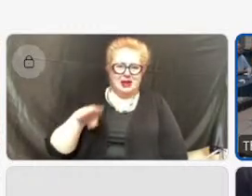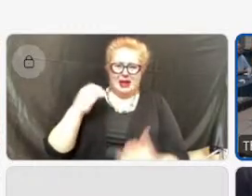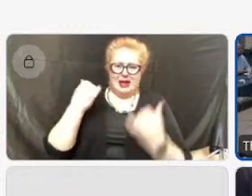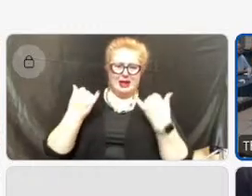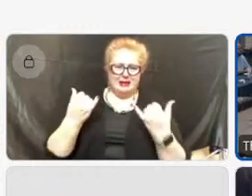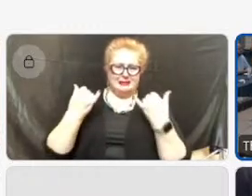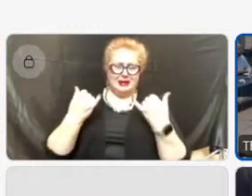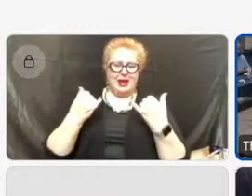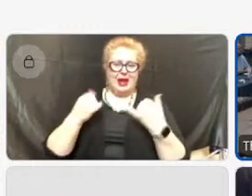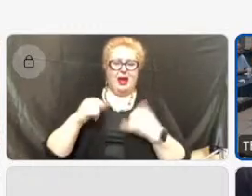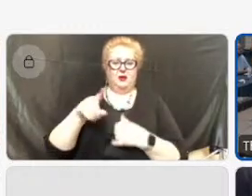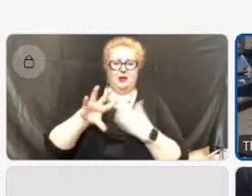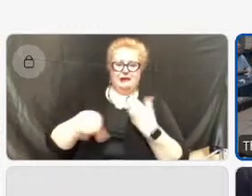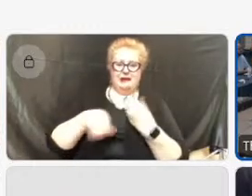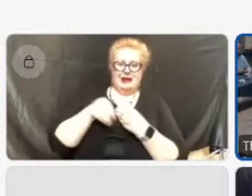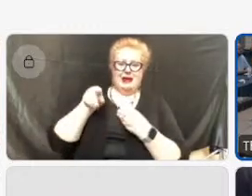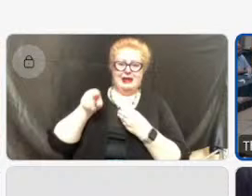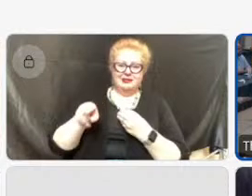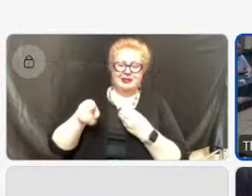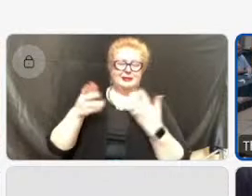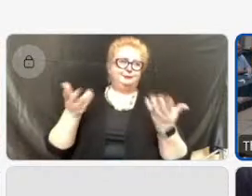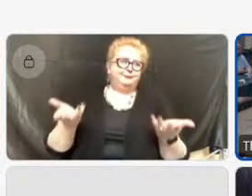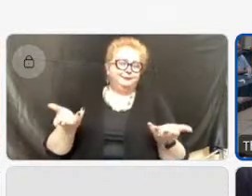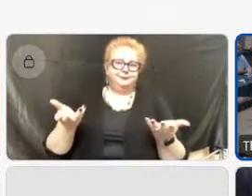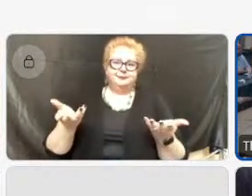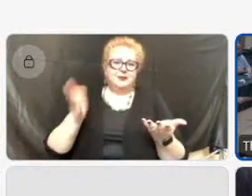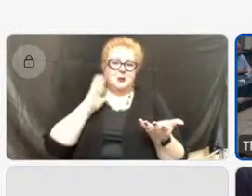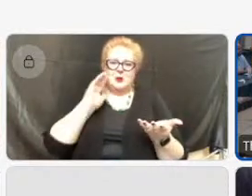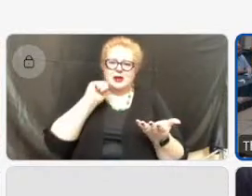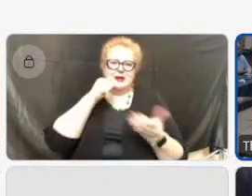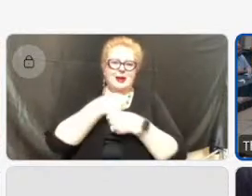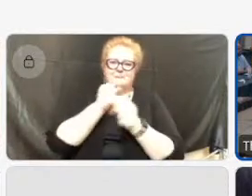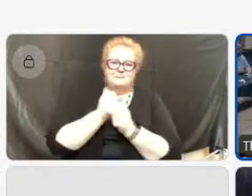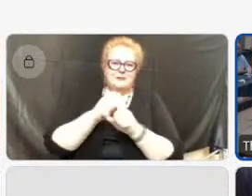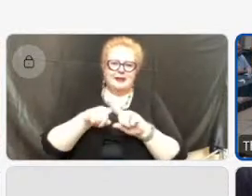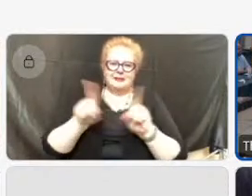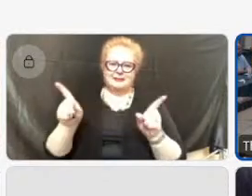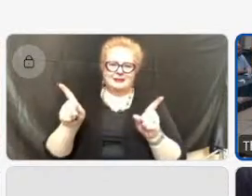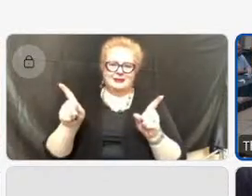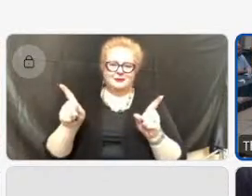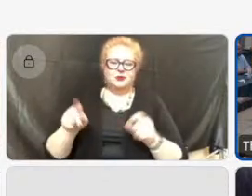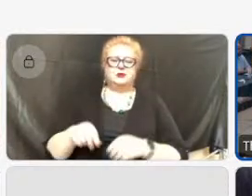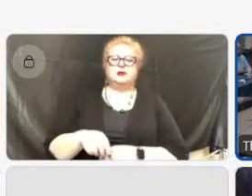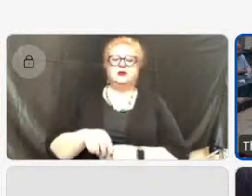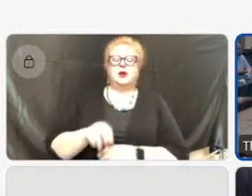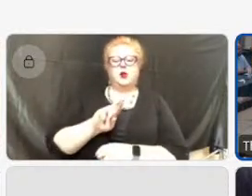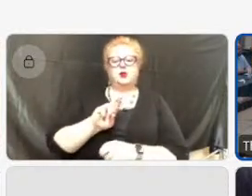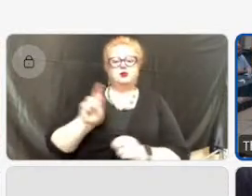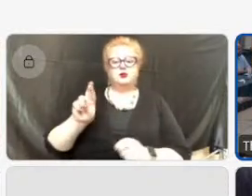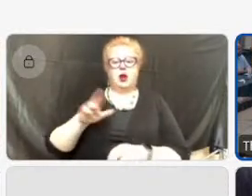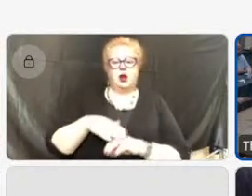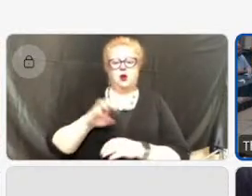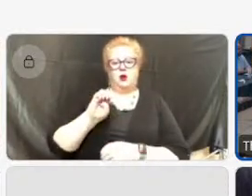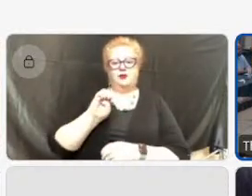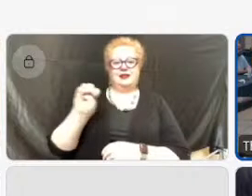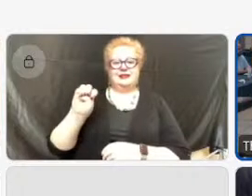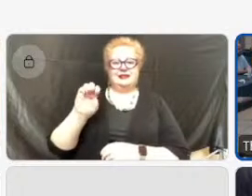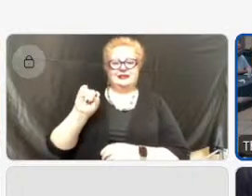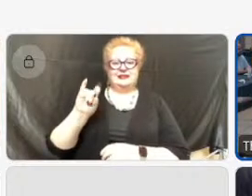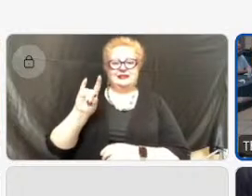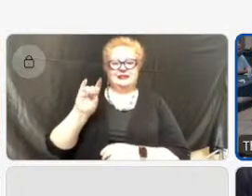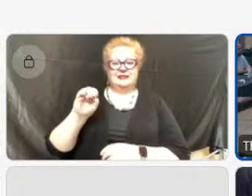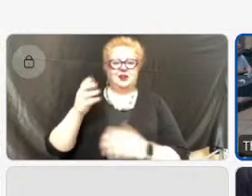difference. And to the right of the property on the east side, there's already businesses that